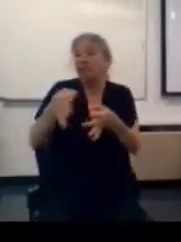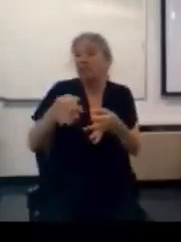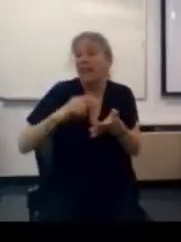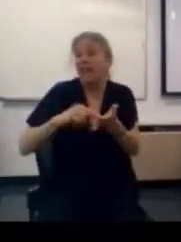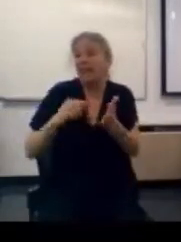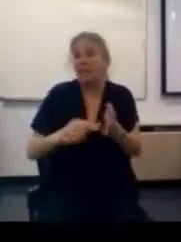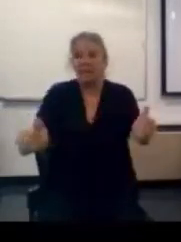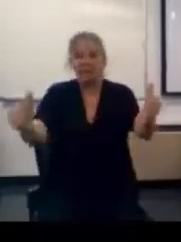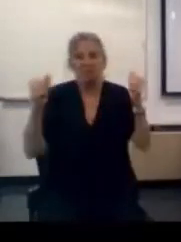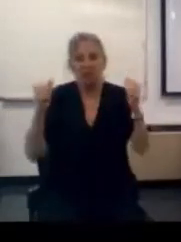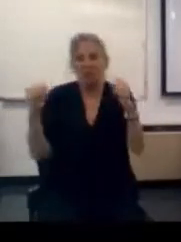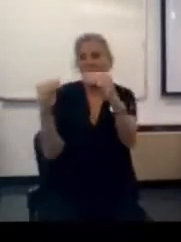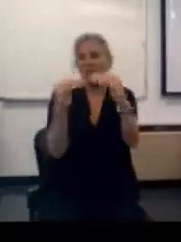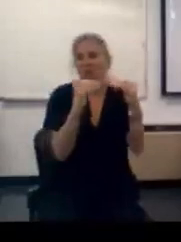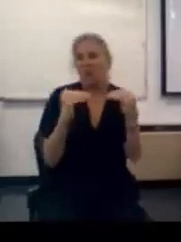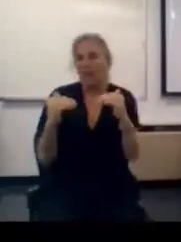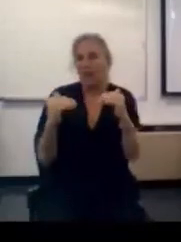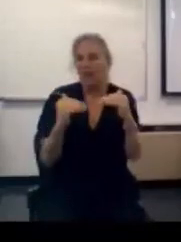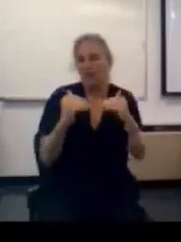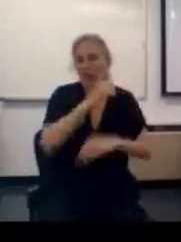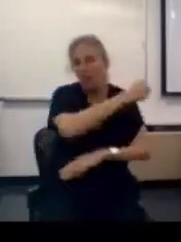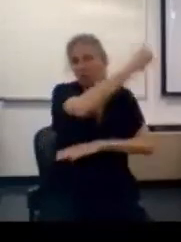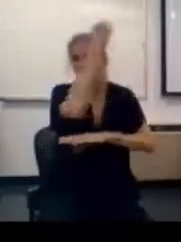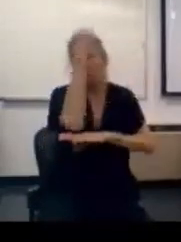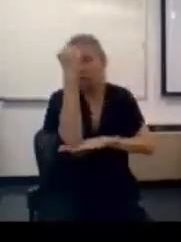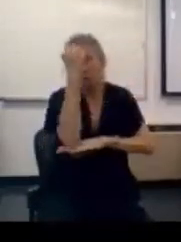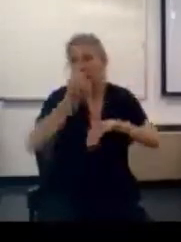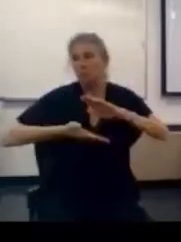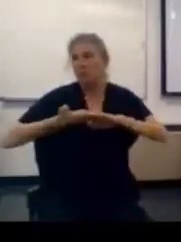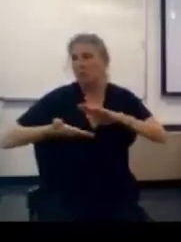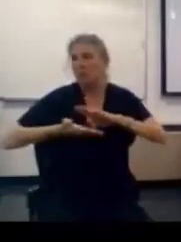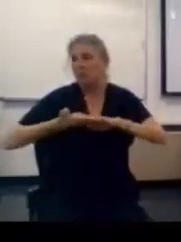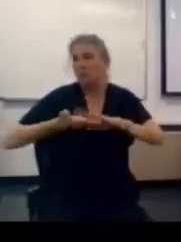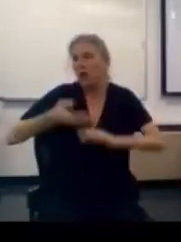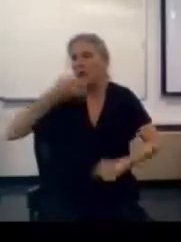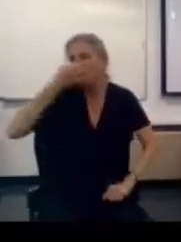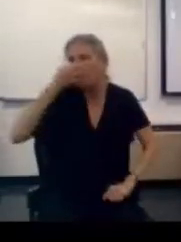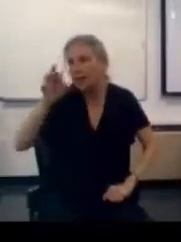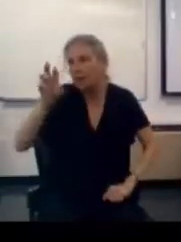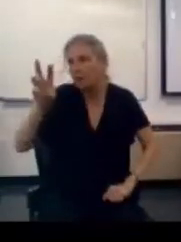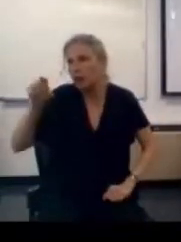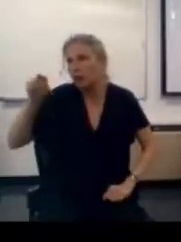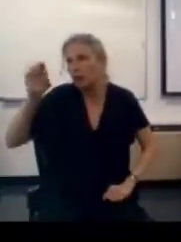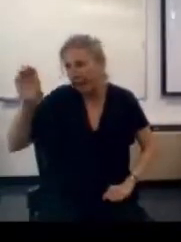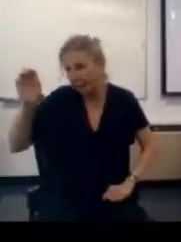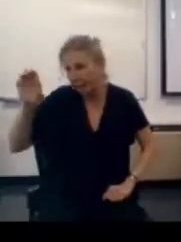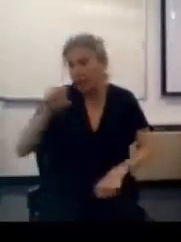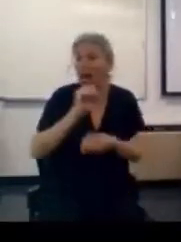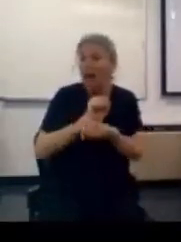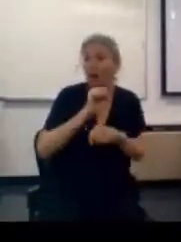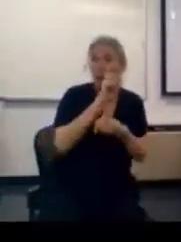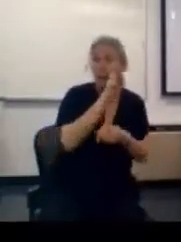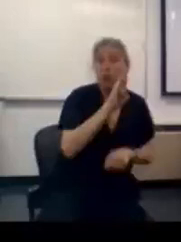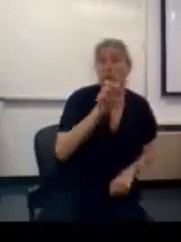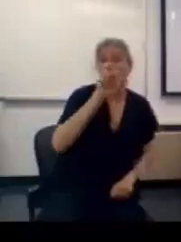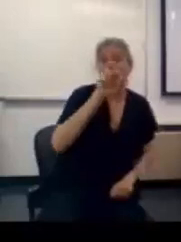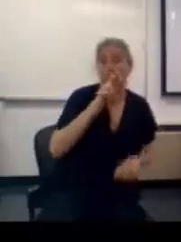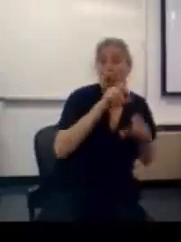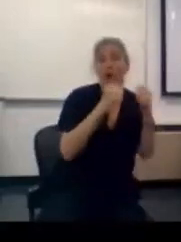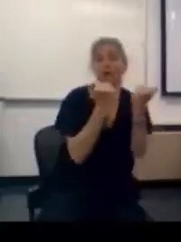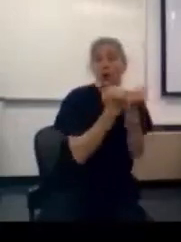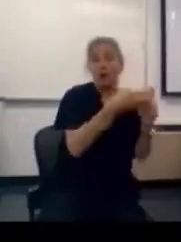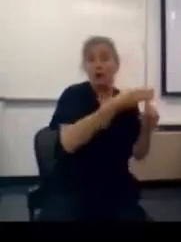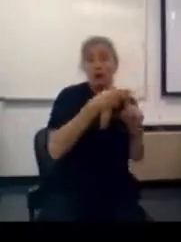is justice denied. We have to get the courts back up and running. And we did. And we were a block away from the zone. And we also worked with the